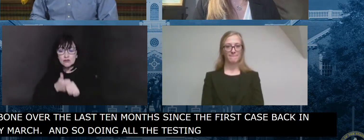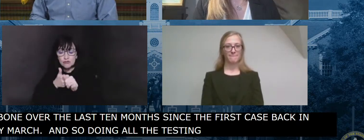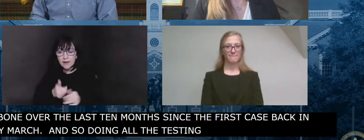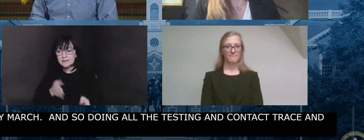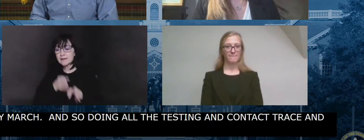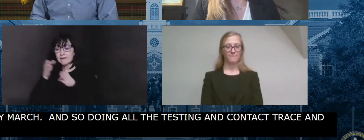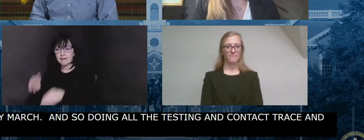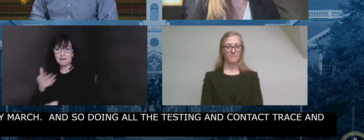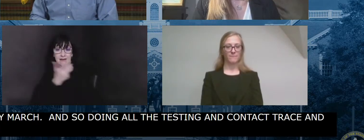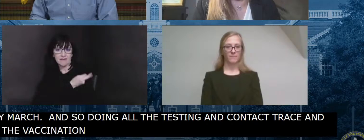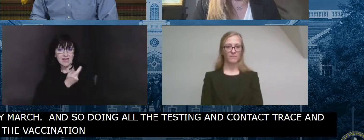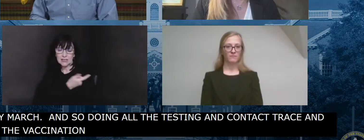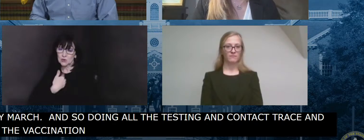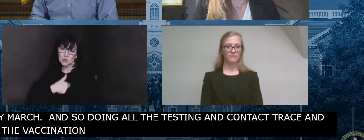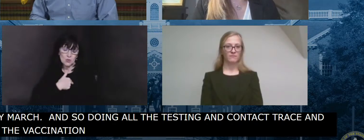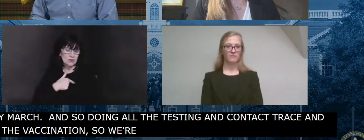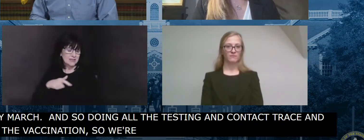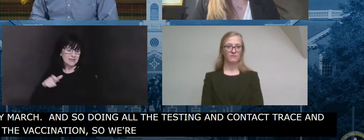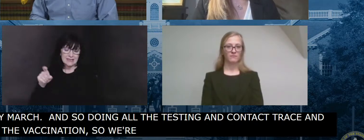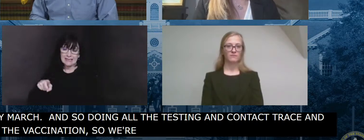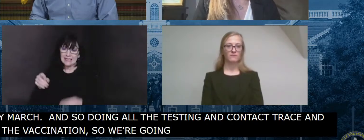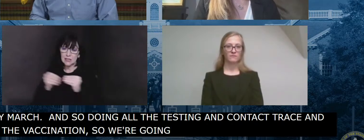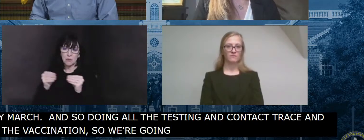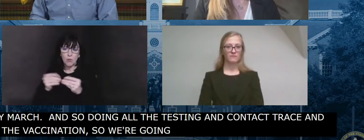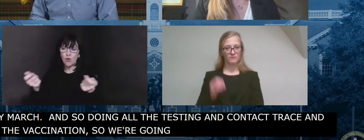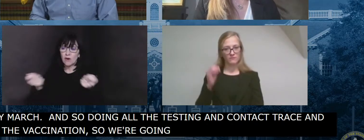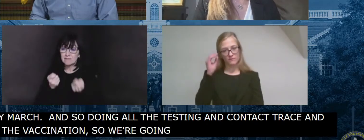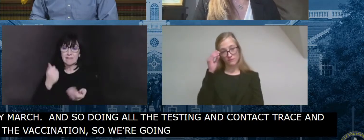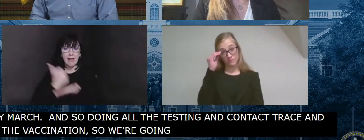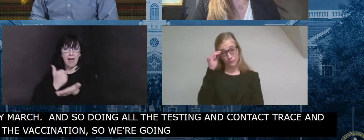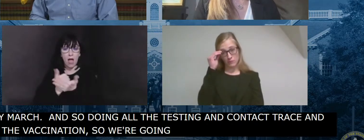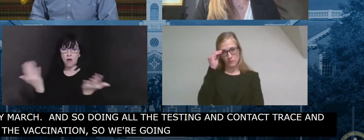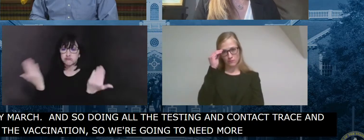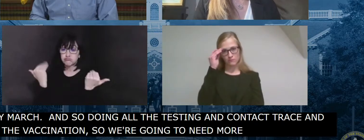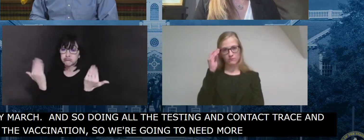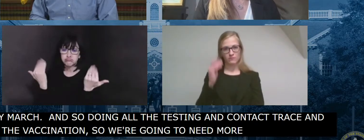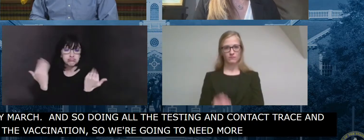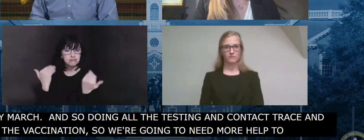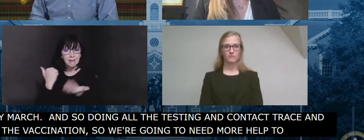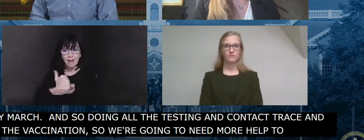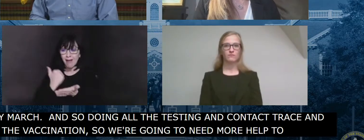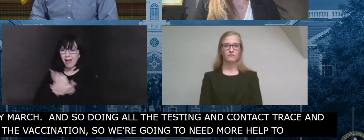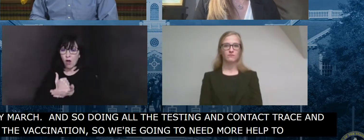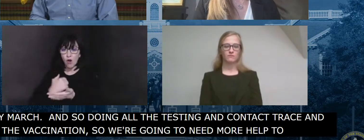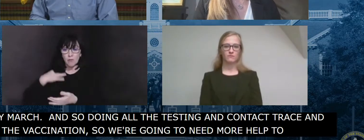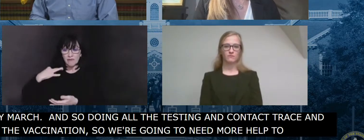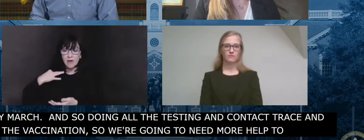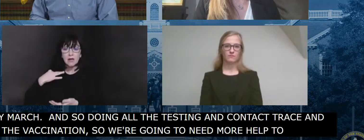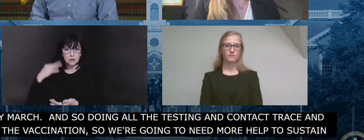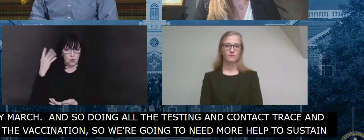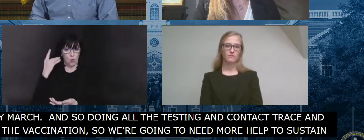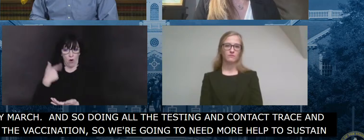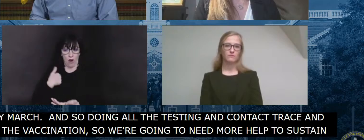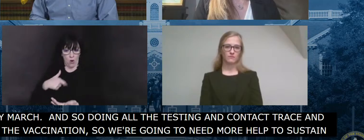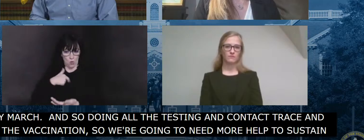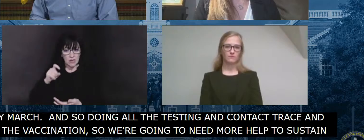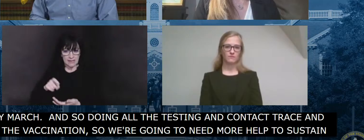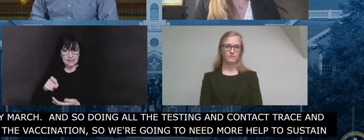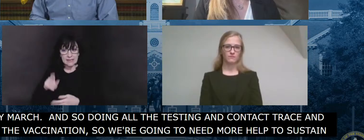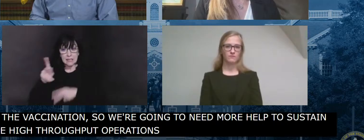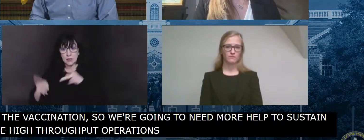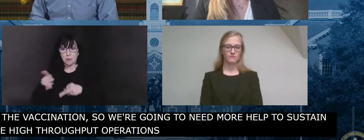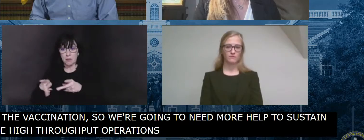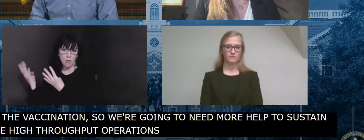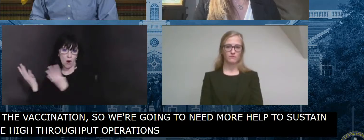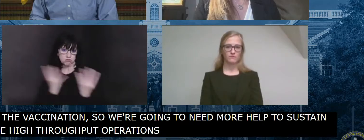going to need more troops. We're going to need more help to sustain these high throughput operations that